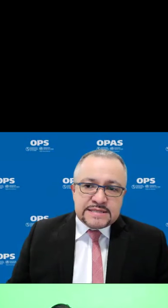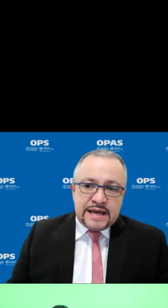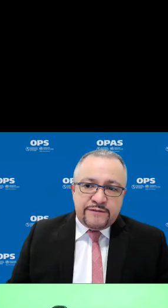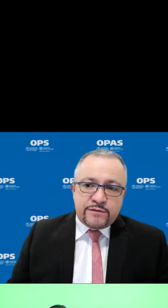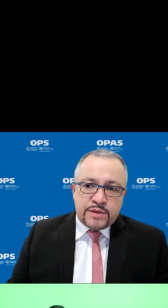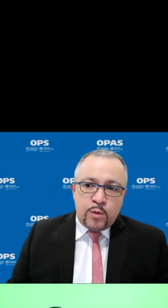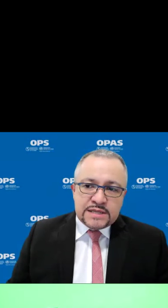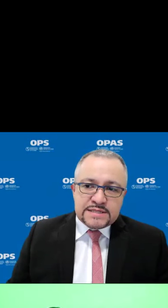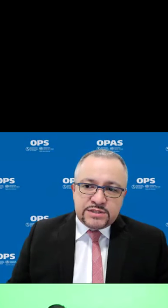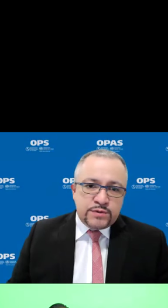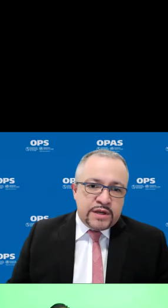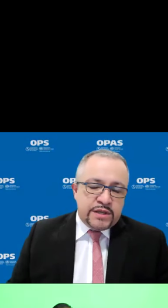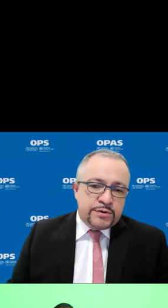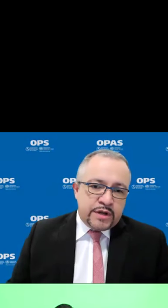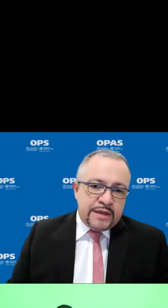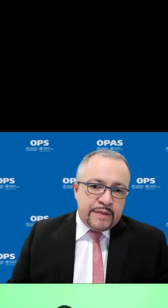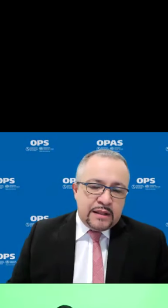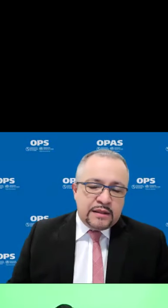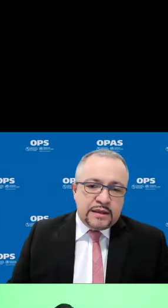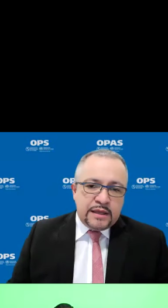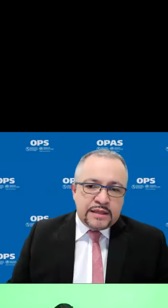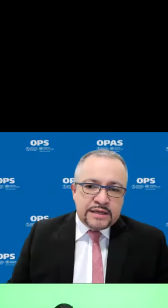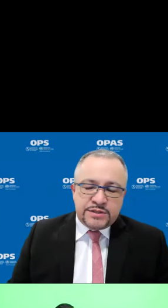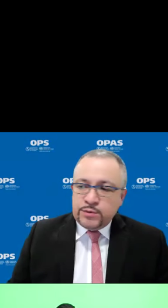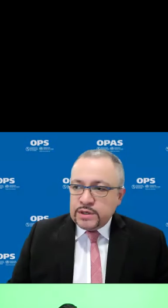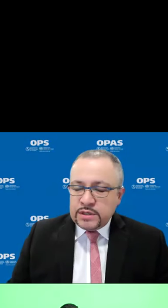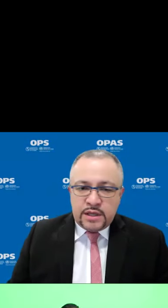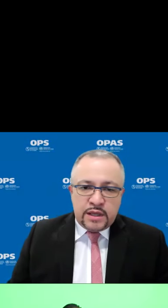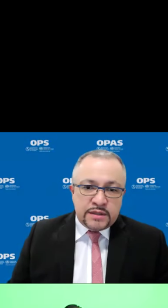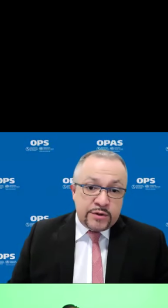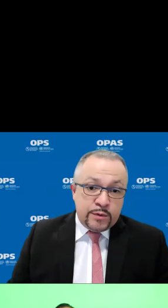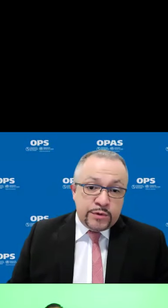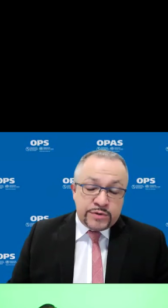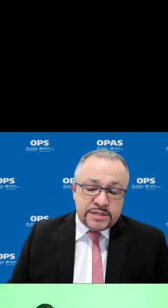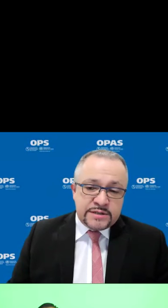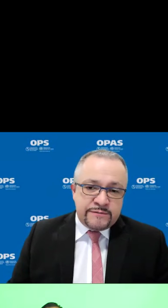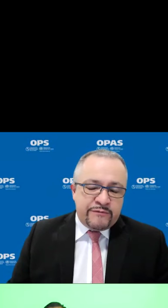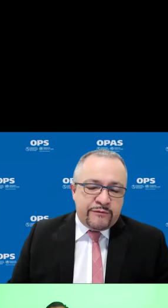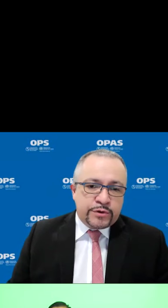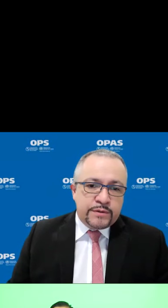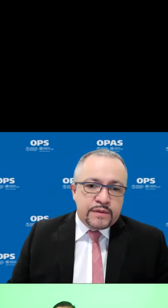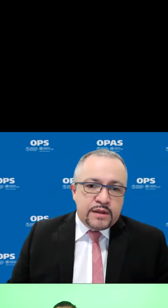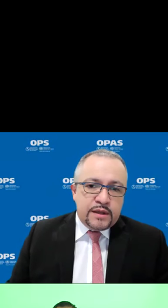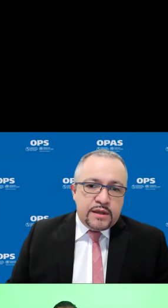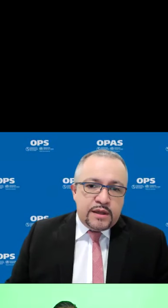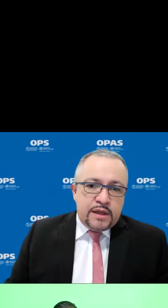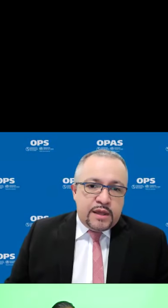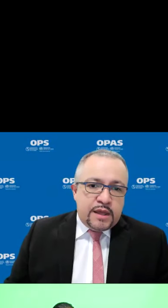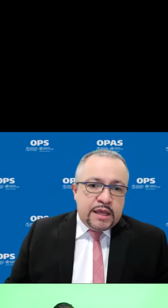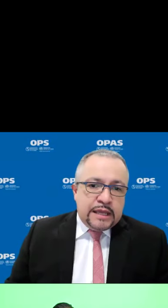links aside from the one sent to your email that you registered before.